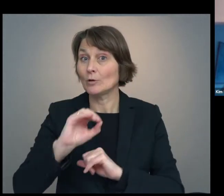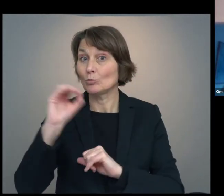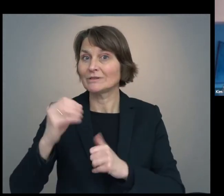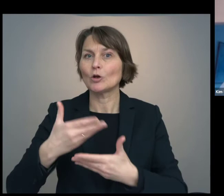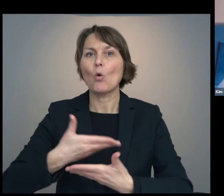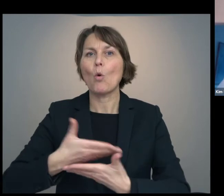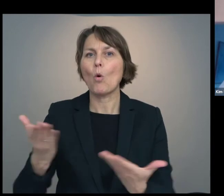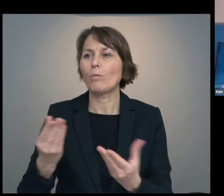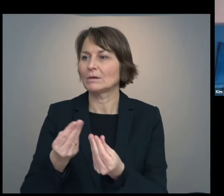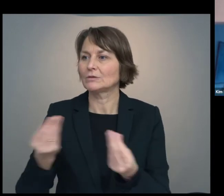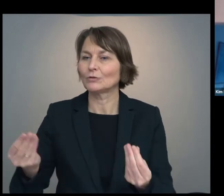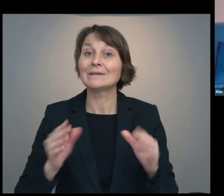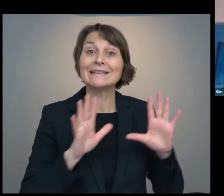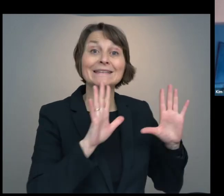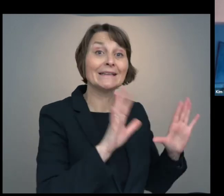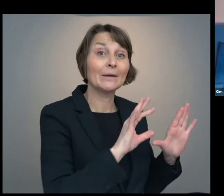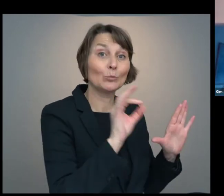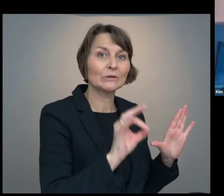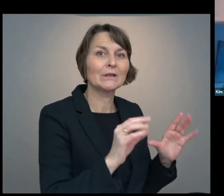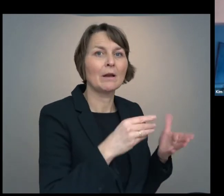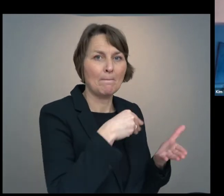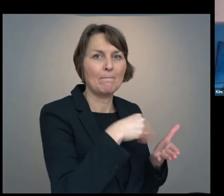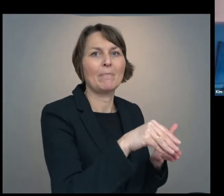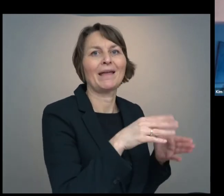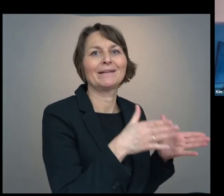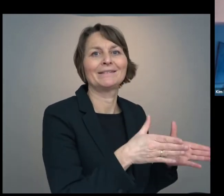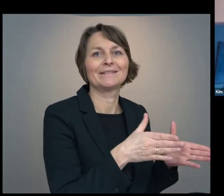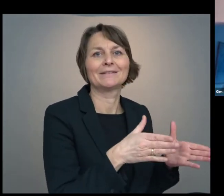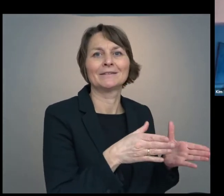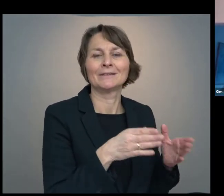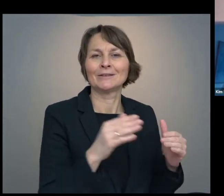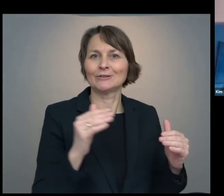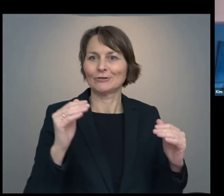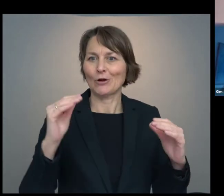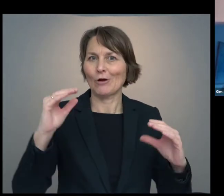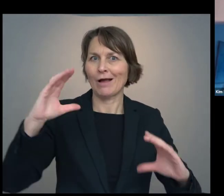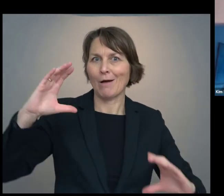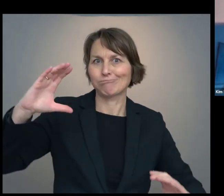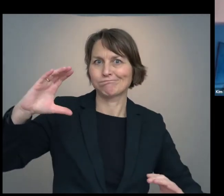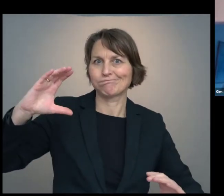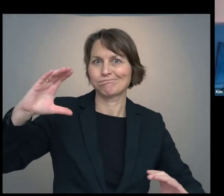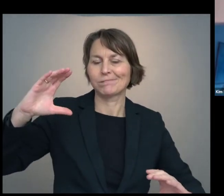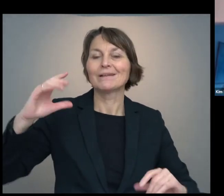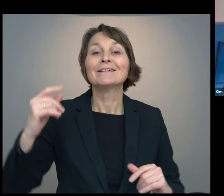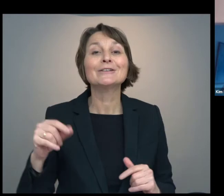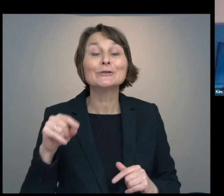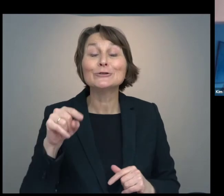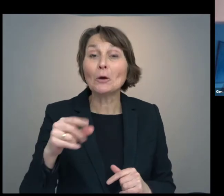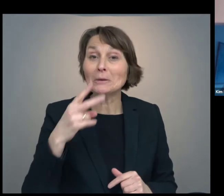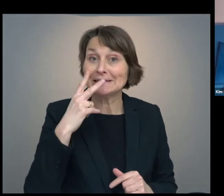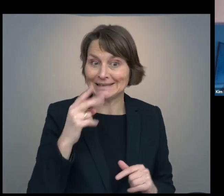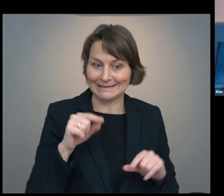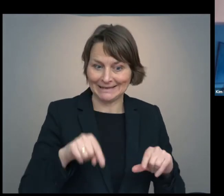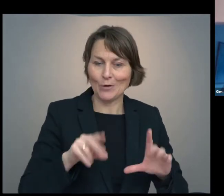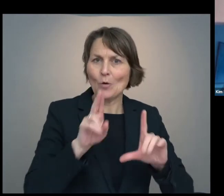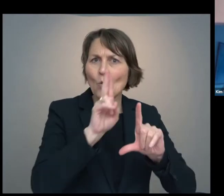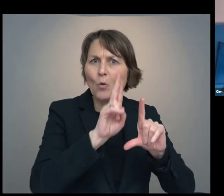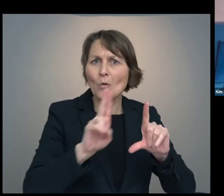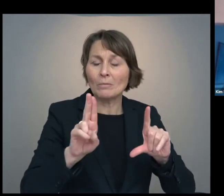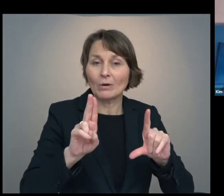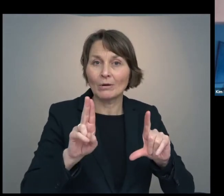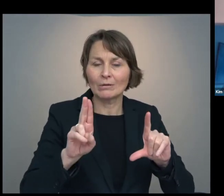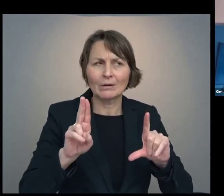90% on the open source free version. And currently, as with so many other things